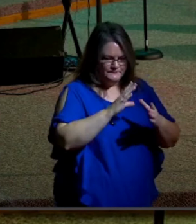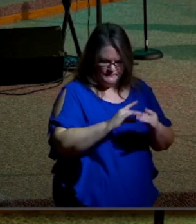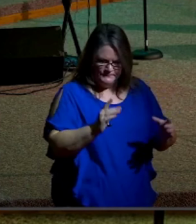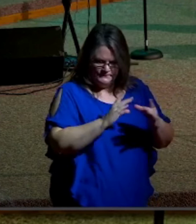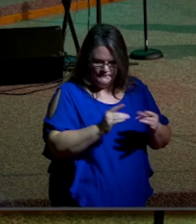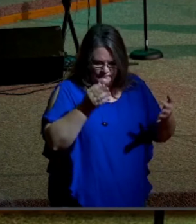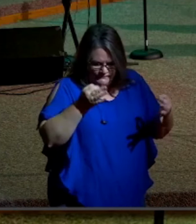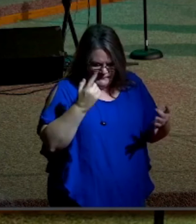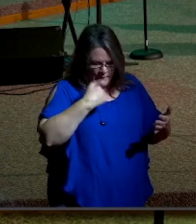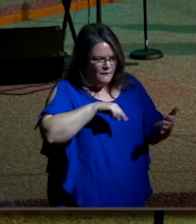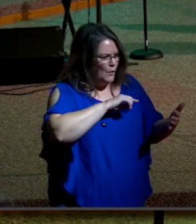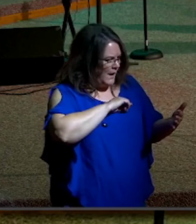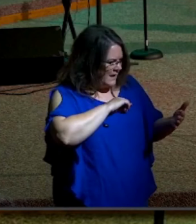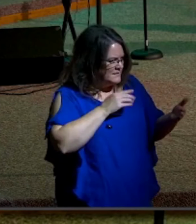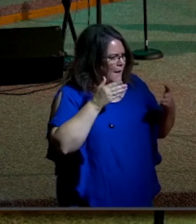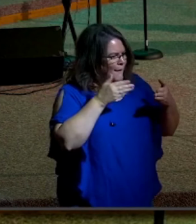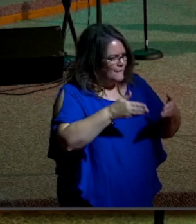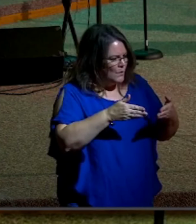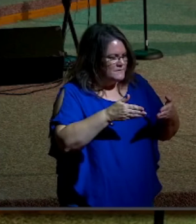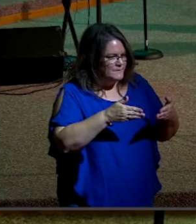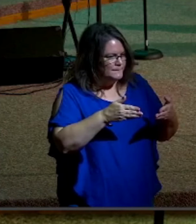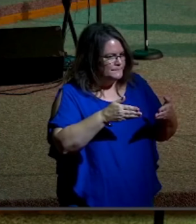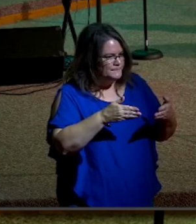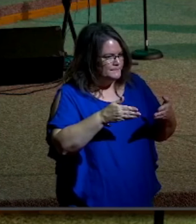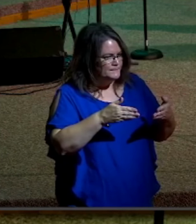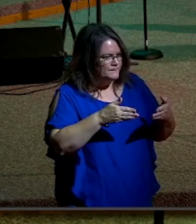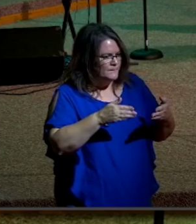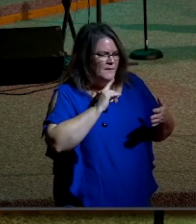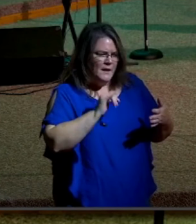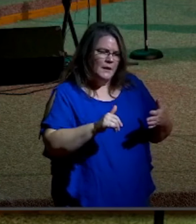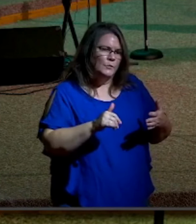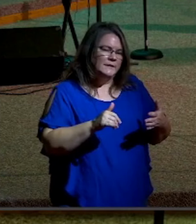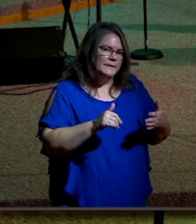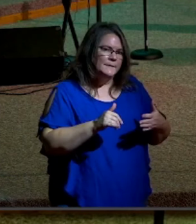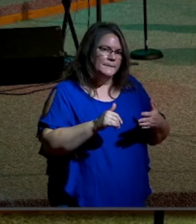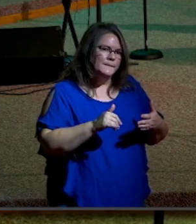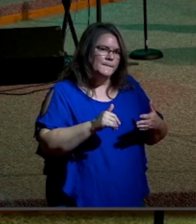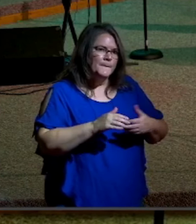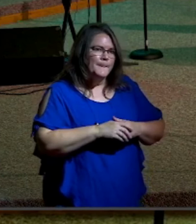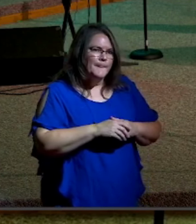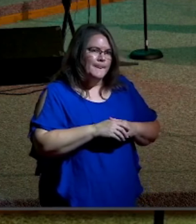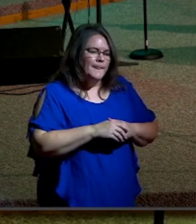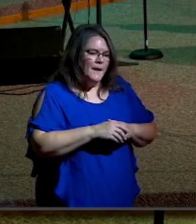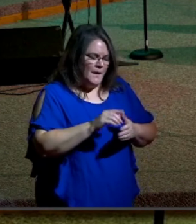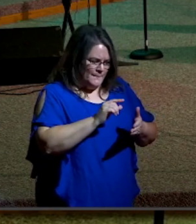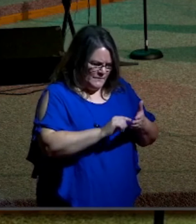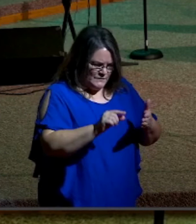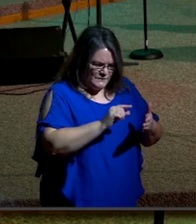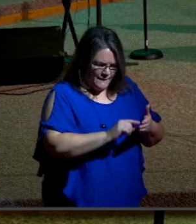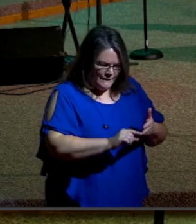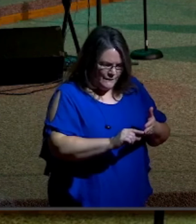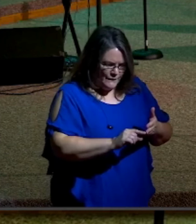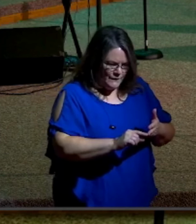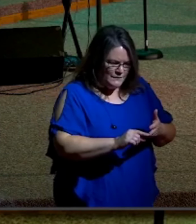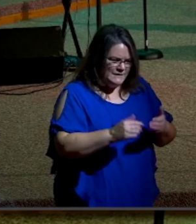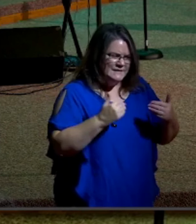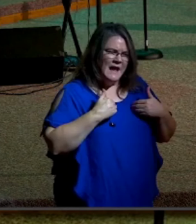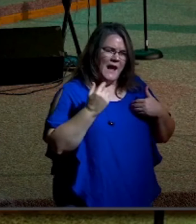just focus on and really divided the scriptures so that we can have just something to concentrate on.